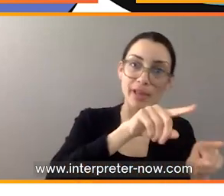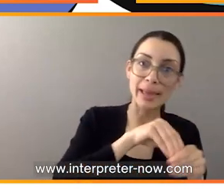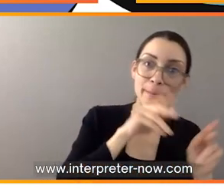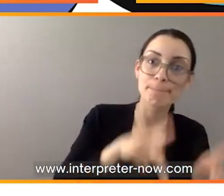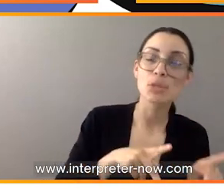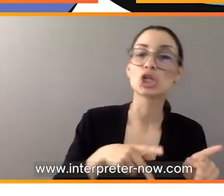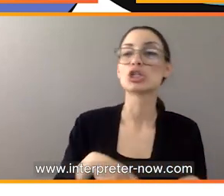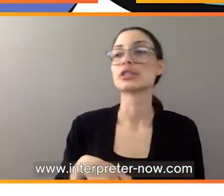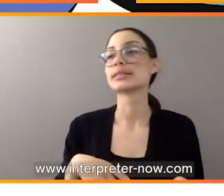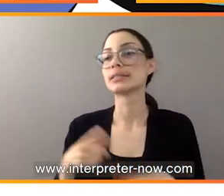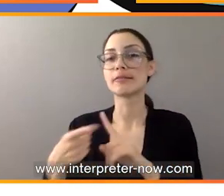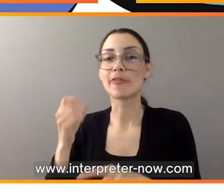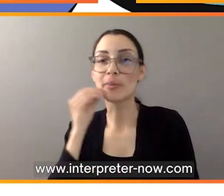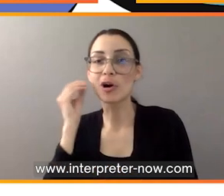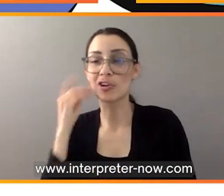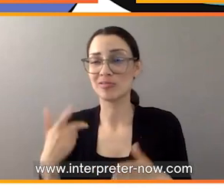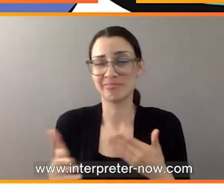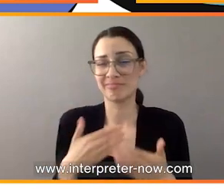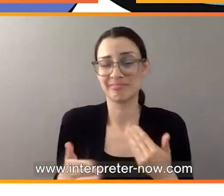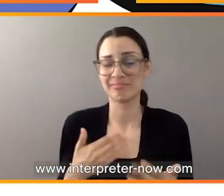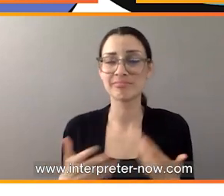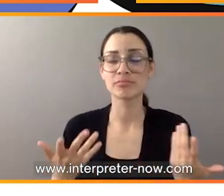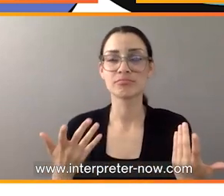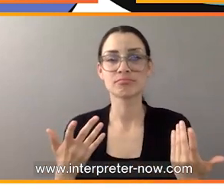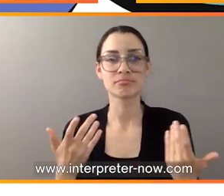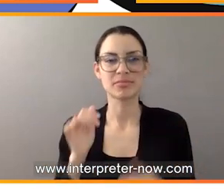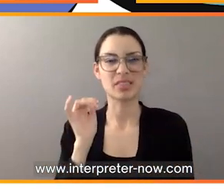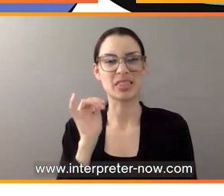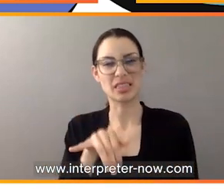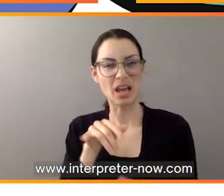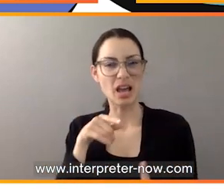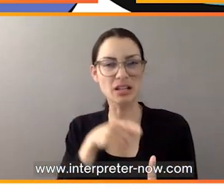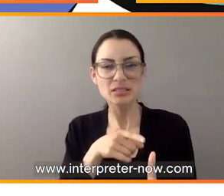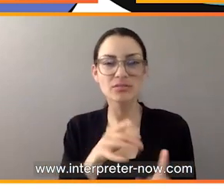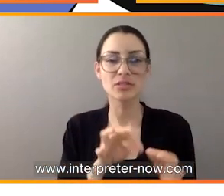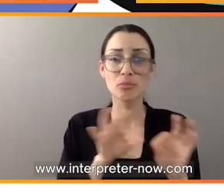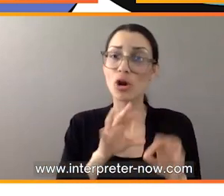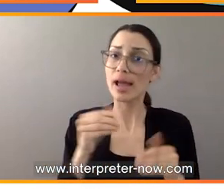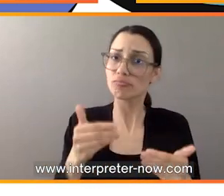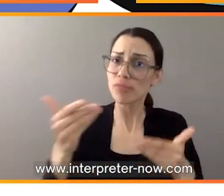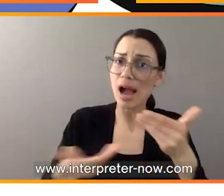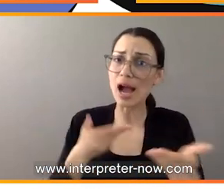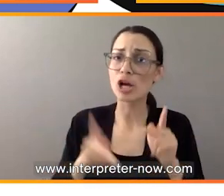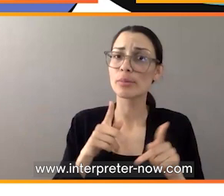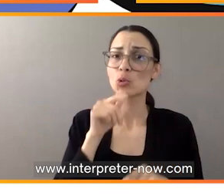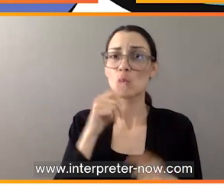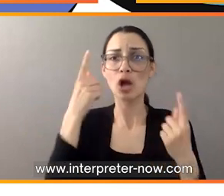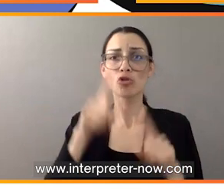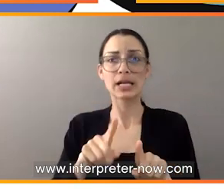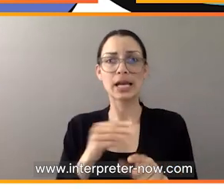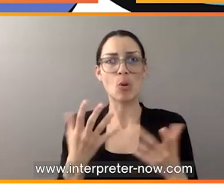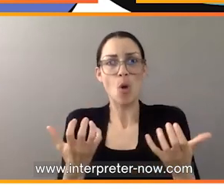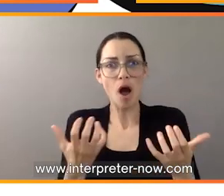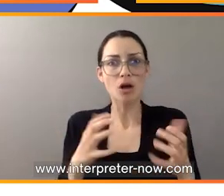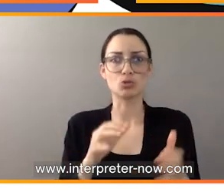in person, in the office, hybrid, like that also should be a way to incent people and, you know, and hire leaders who actually want to do